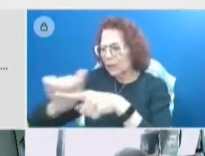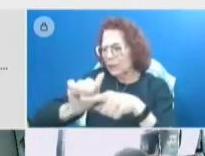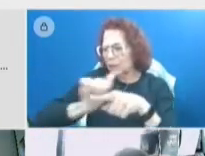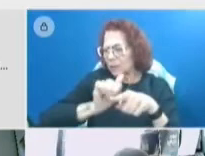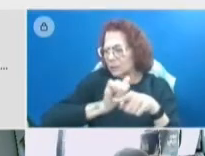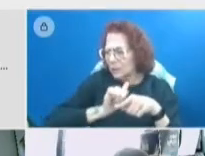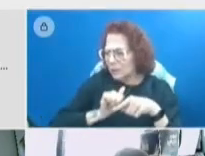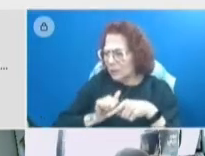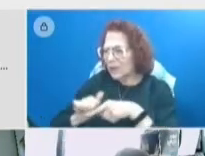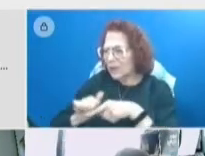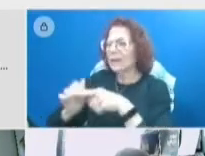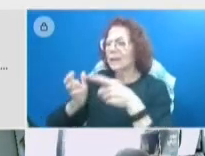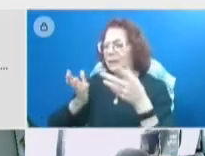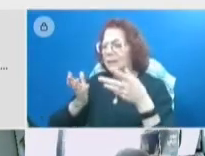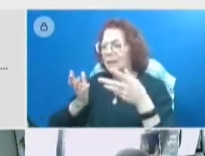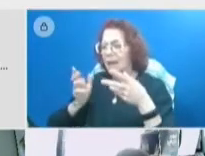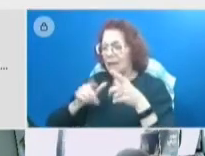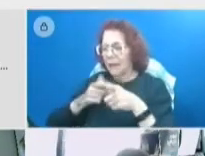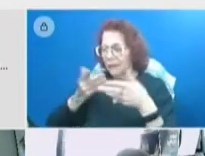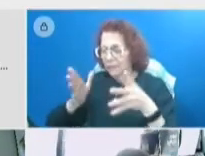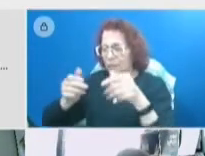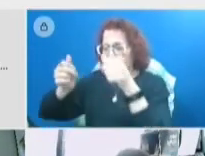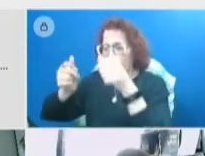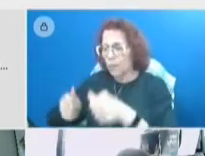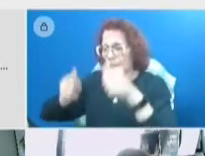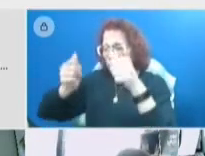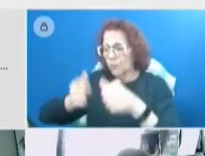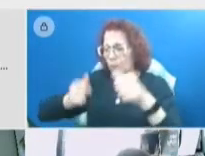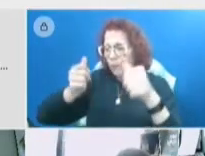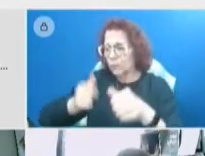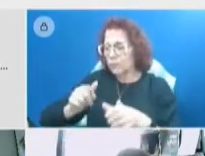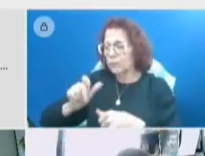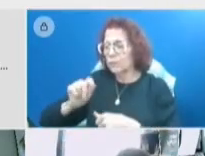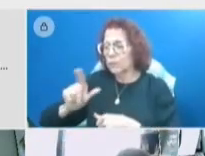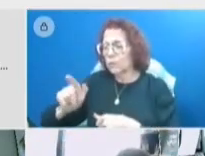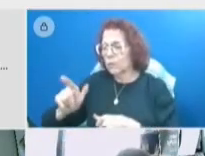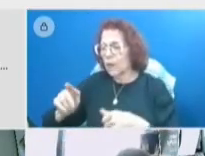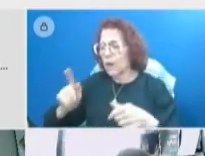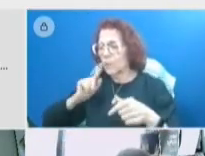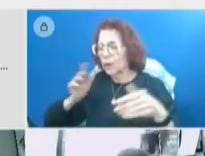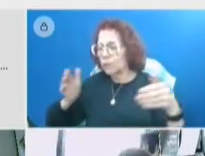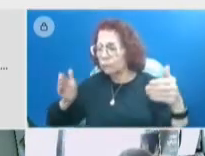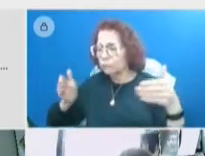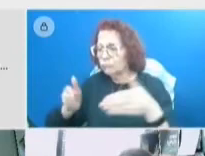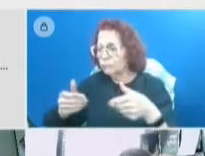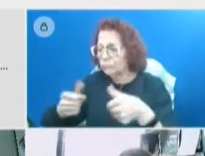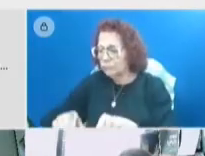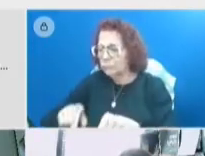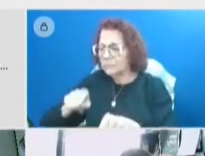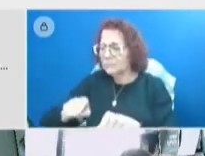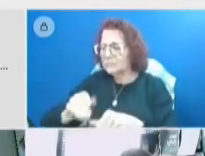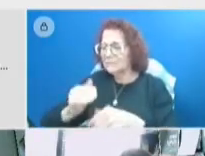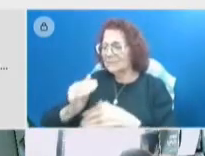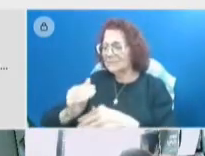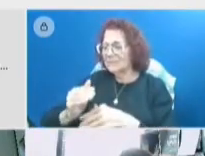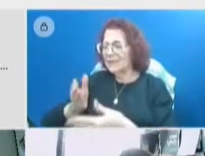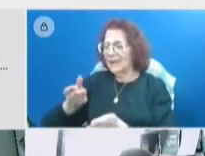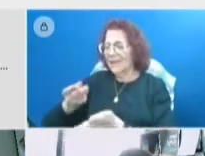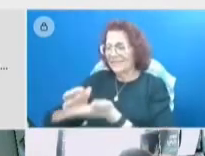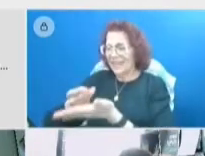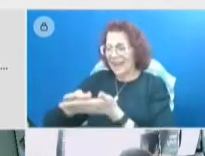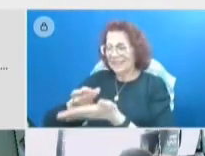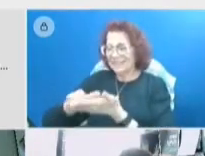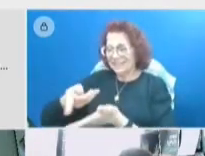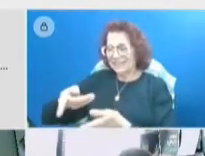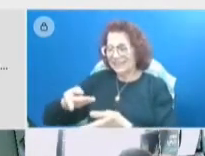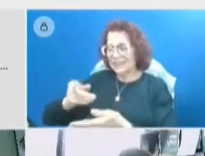2021 contribution limits, also the campaign finance filing calendar for 2021. We did additional updates